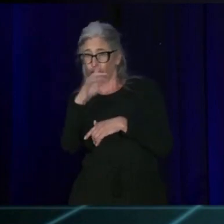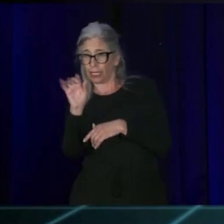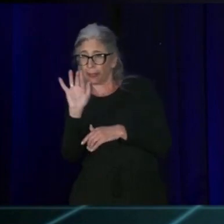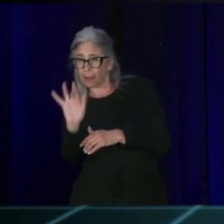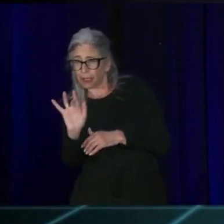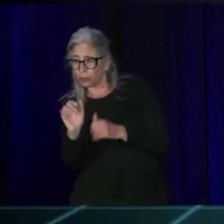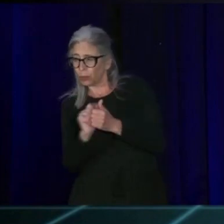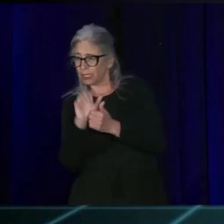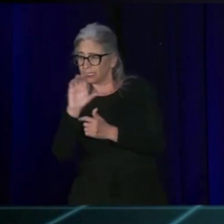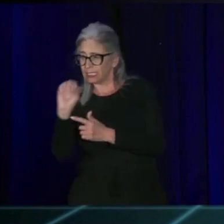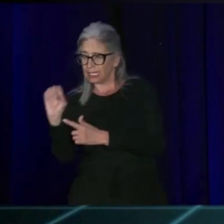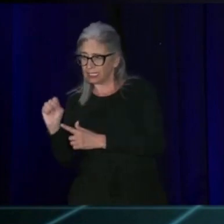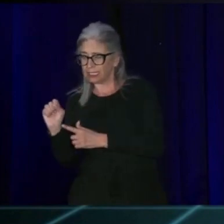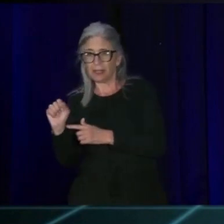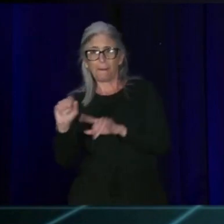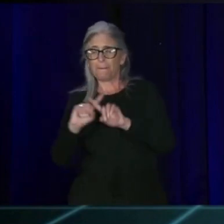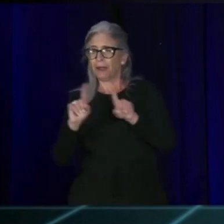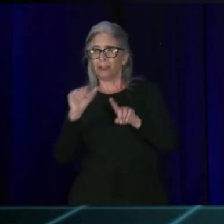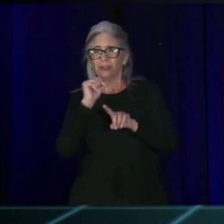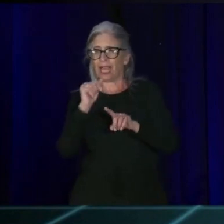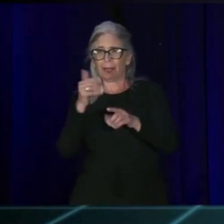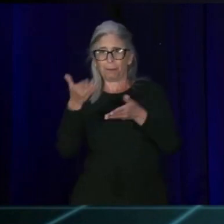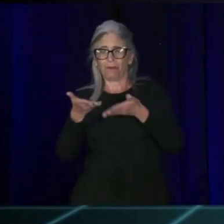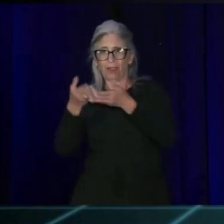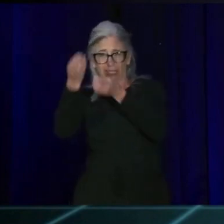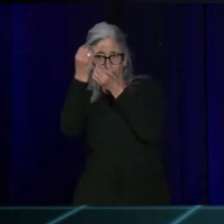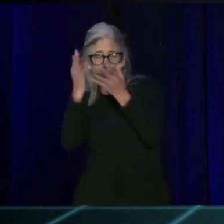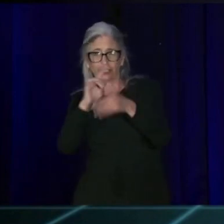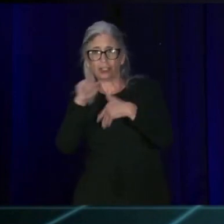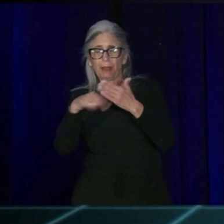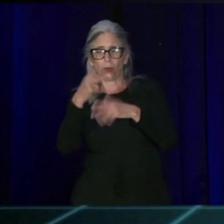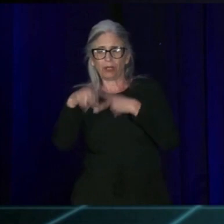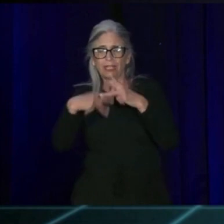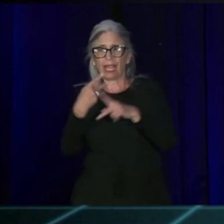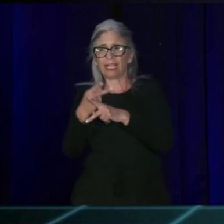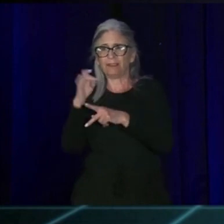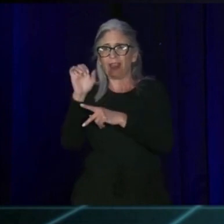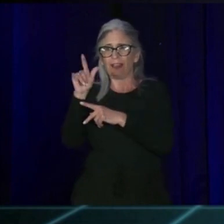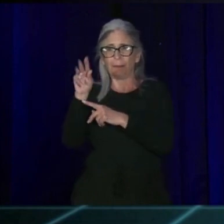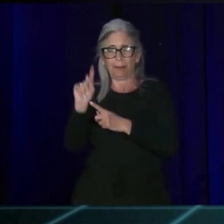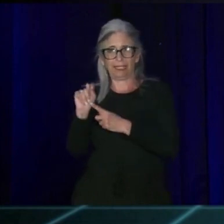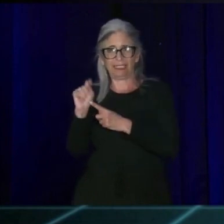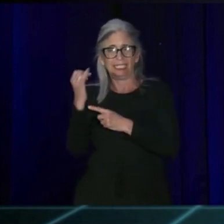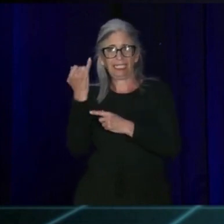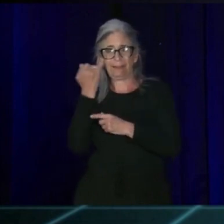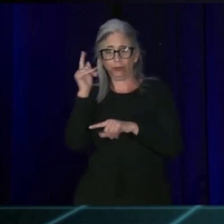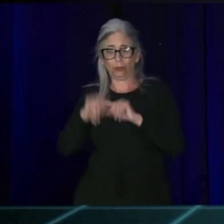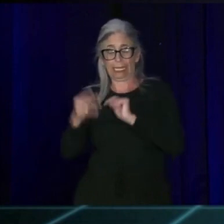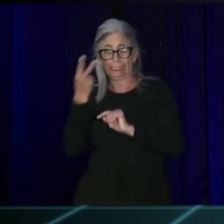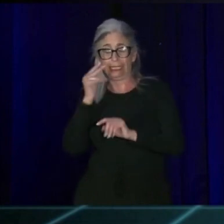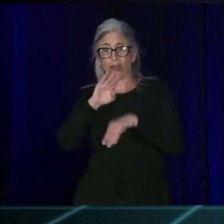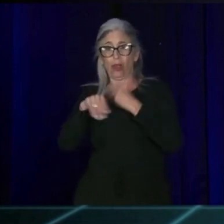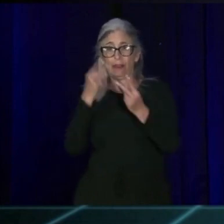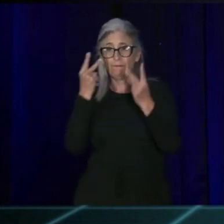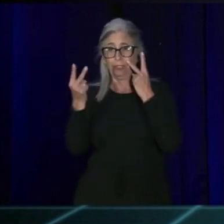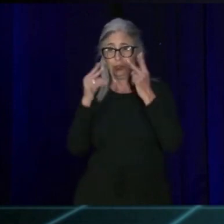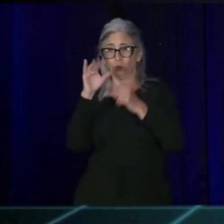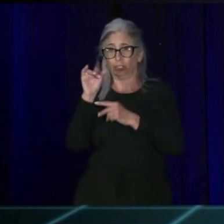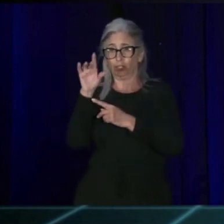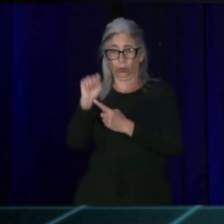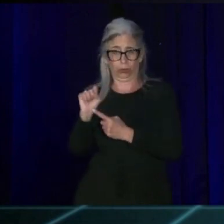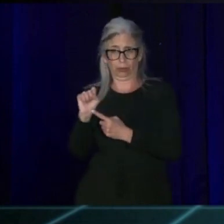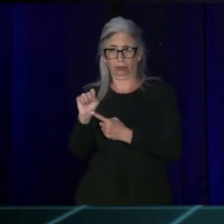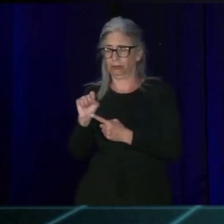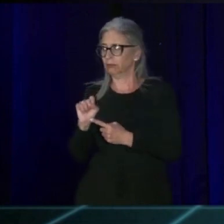it won't give out any information about what kind of element it is to somebody who cannot see all of the visual cues. Therefore, when we